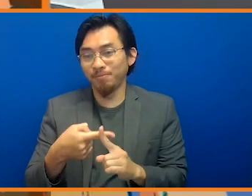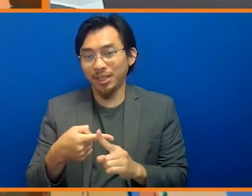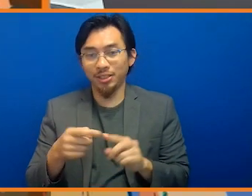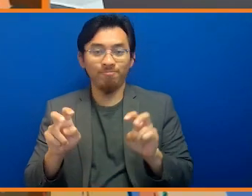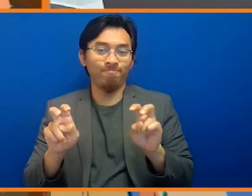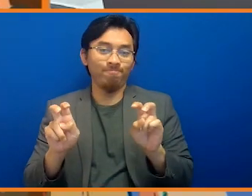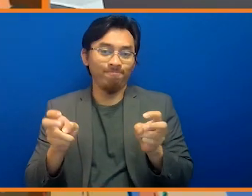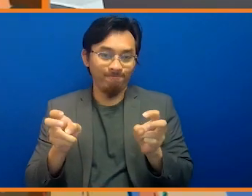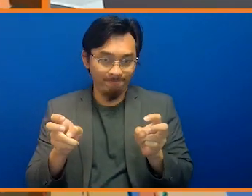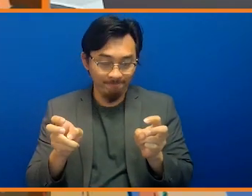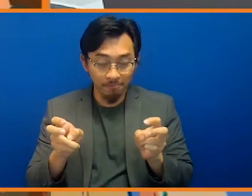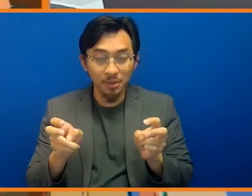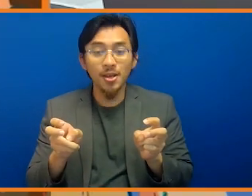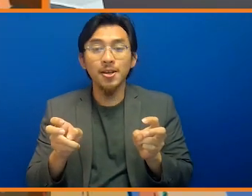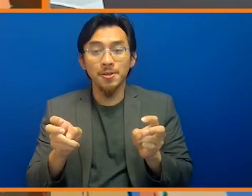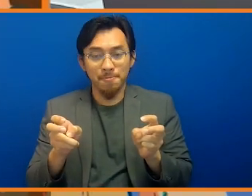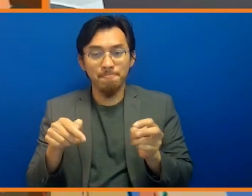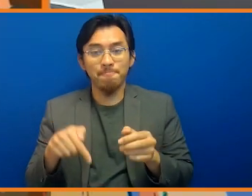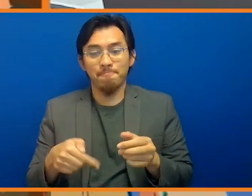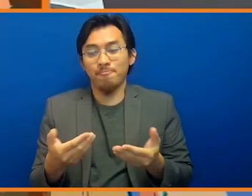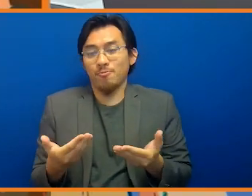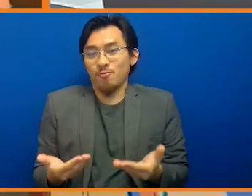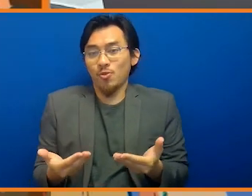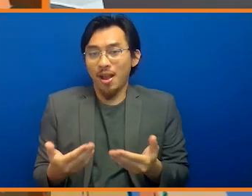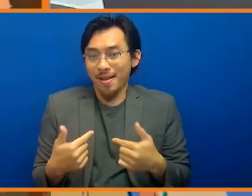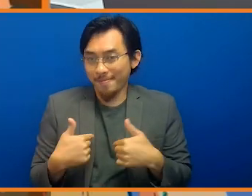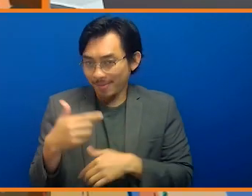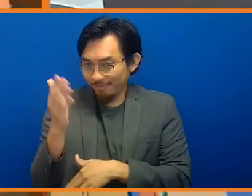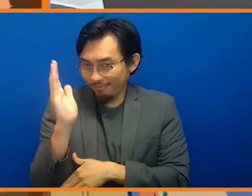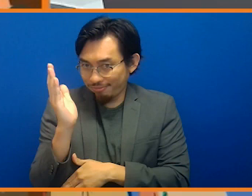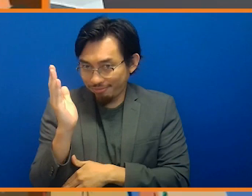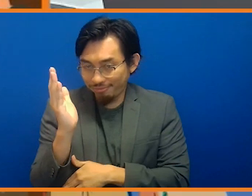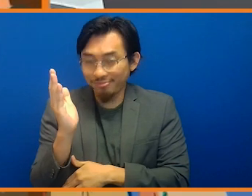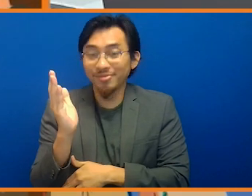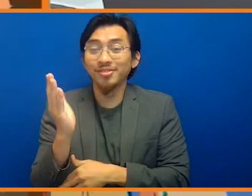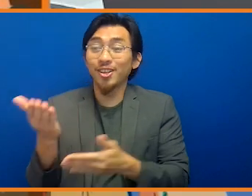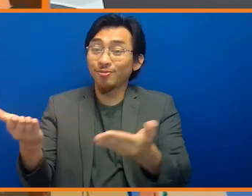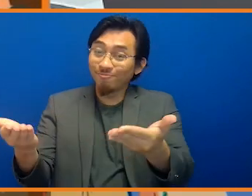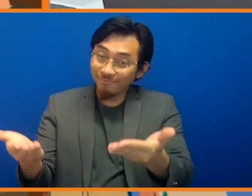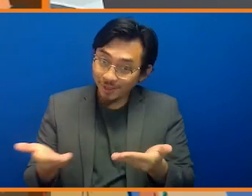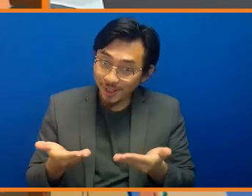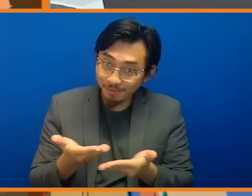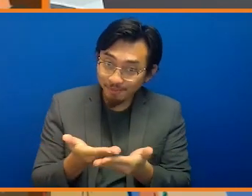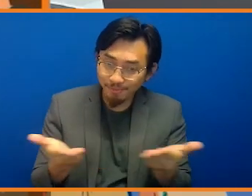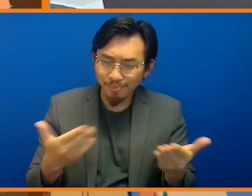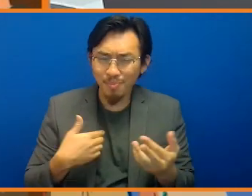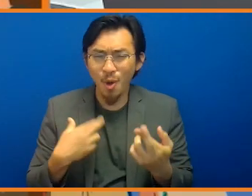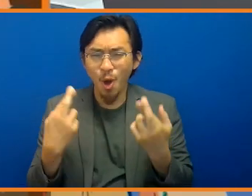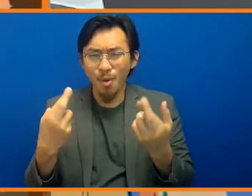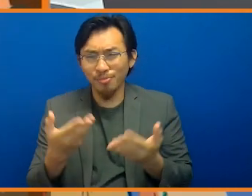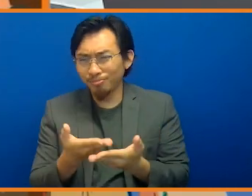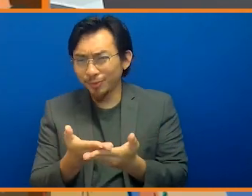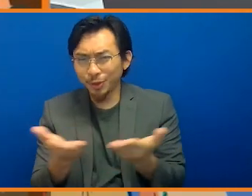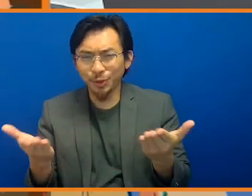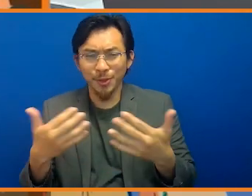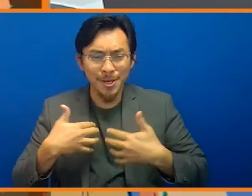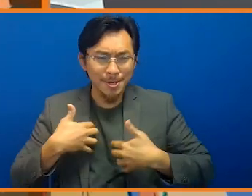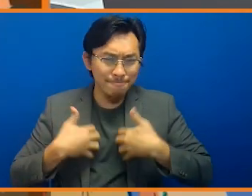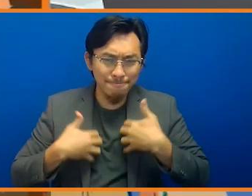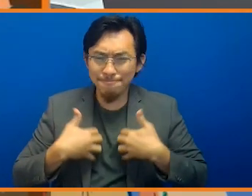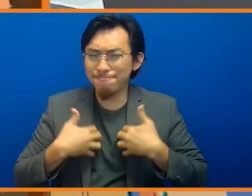the title that I will present today. So, welcome again, everyone. I hope you are